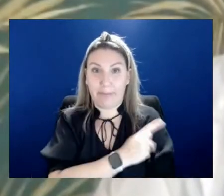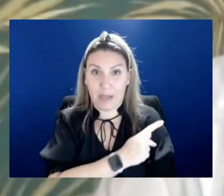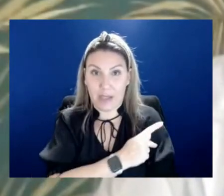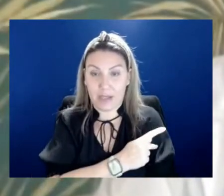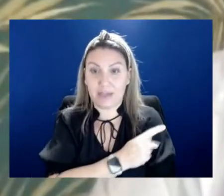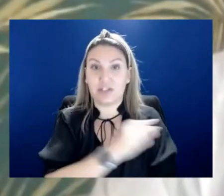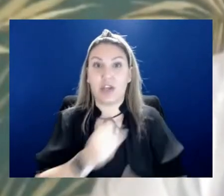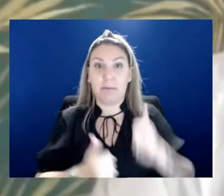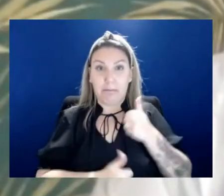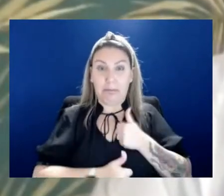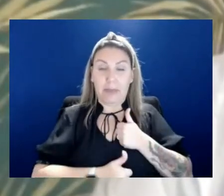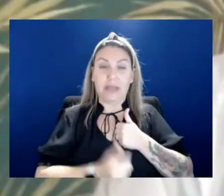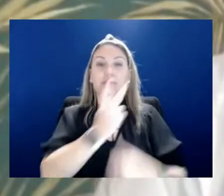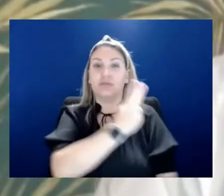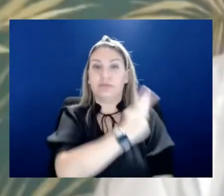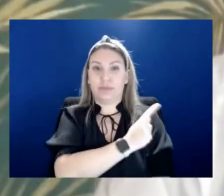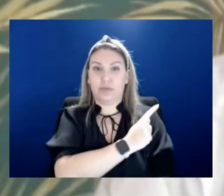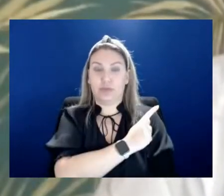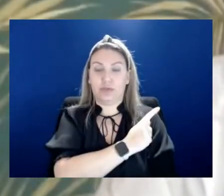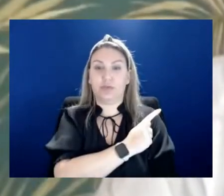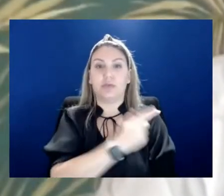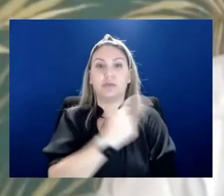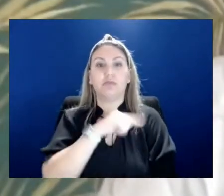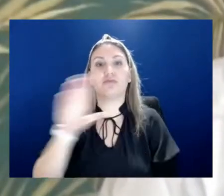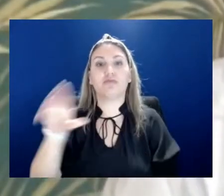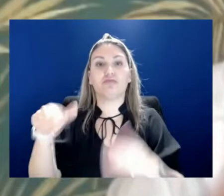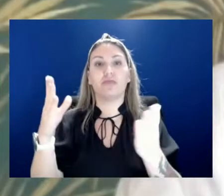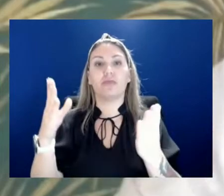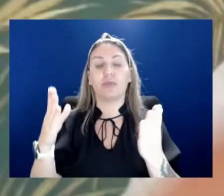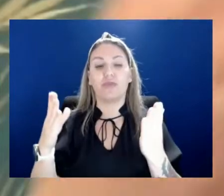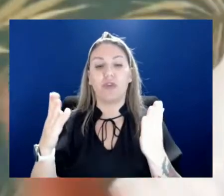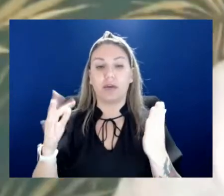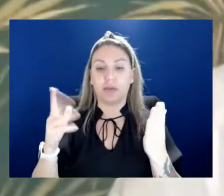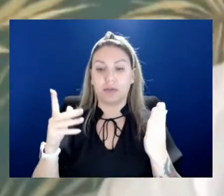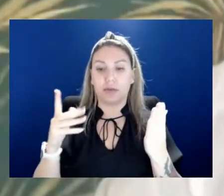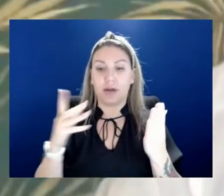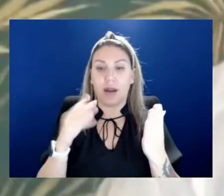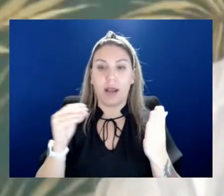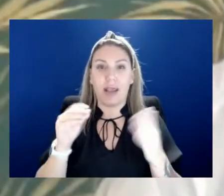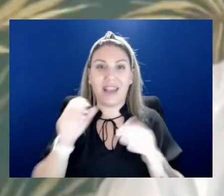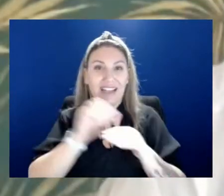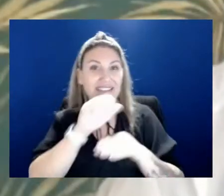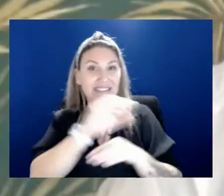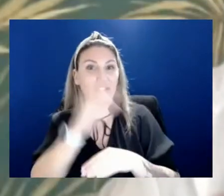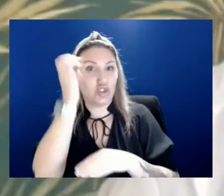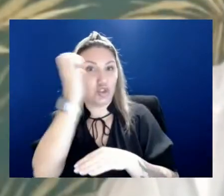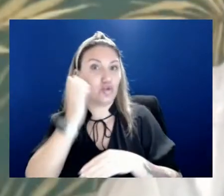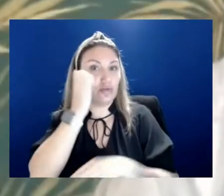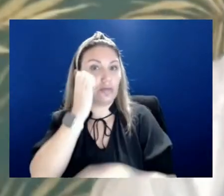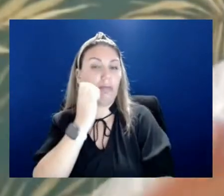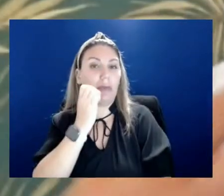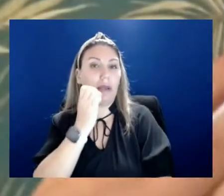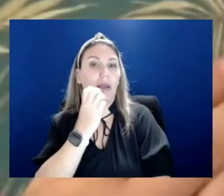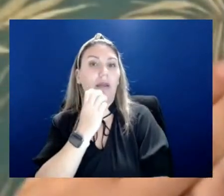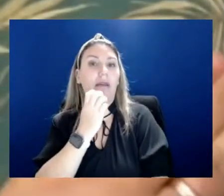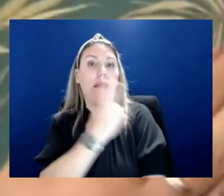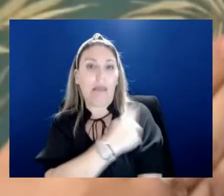military patients we provide and send to European hospital and provide to them